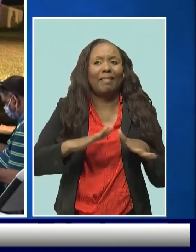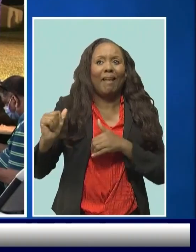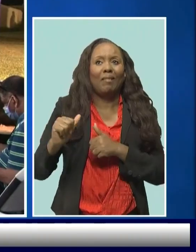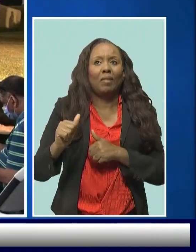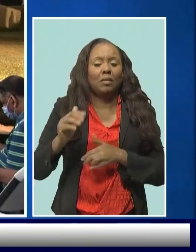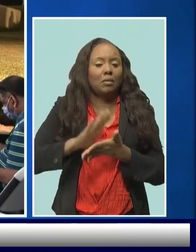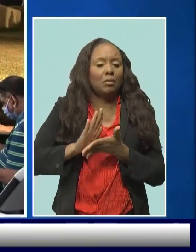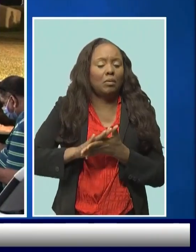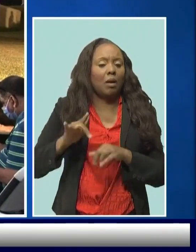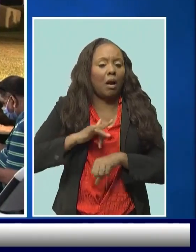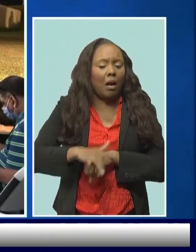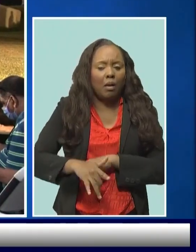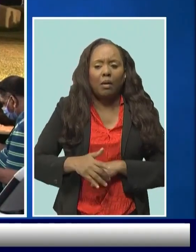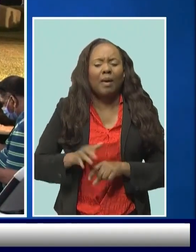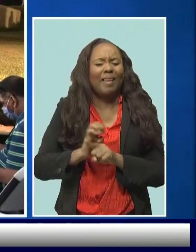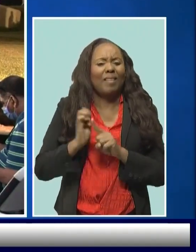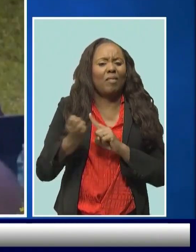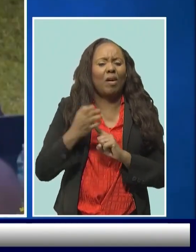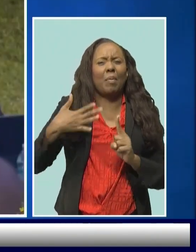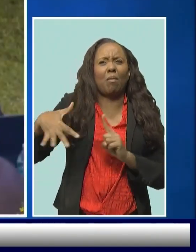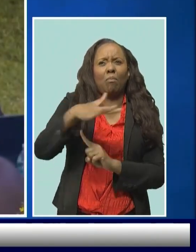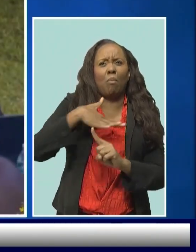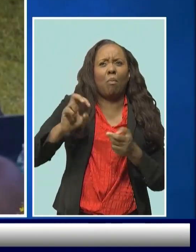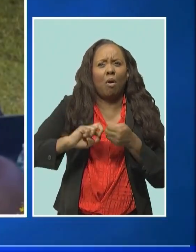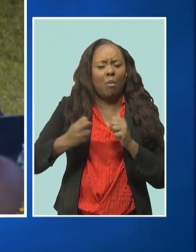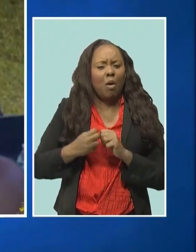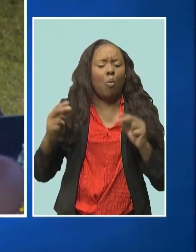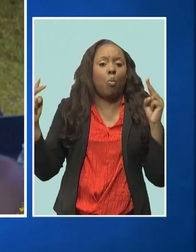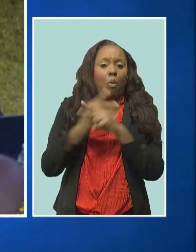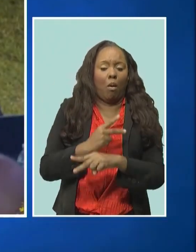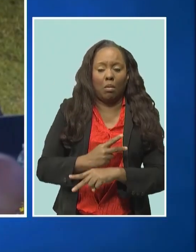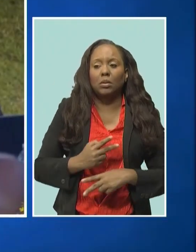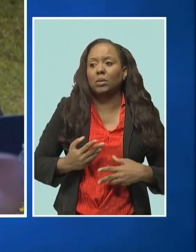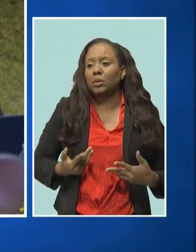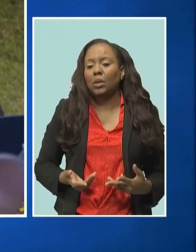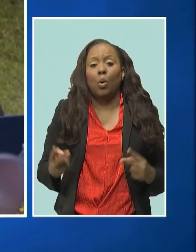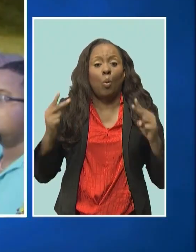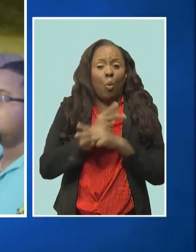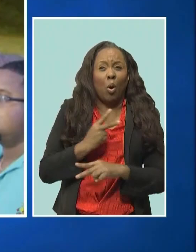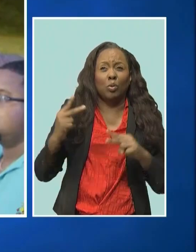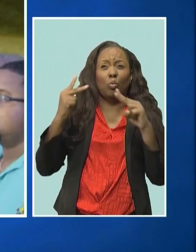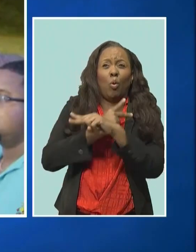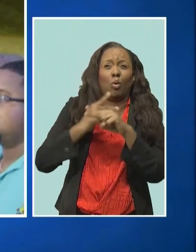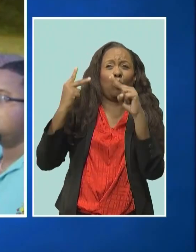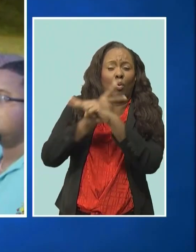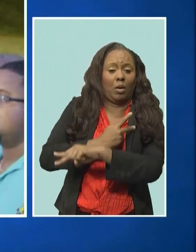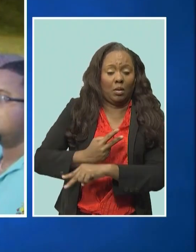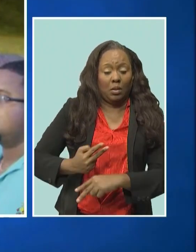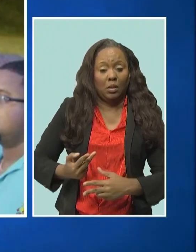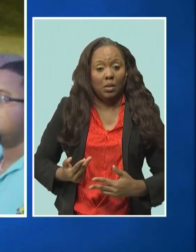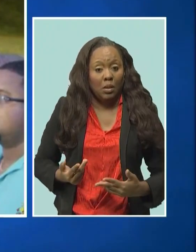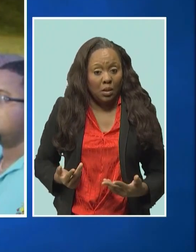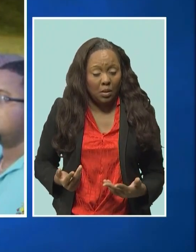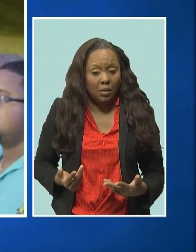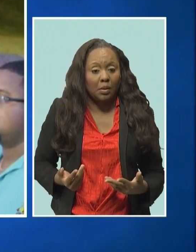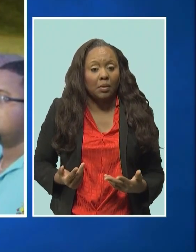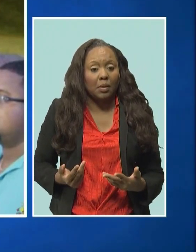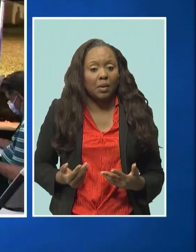This environmental issue is getting worse. We have teachers,